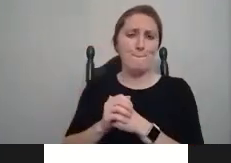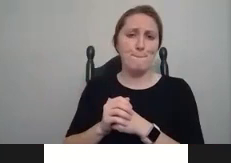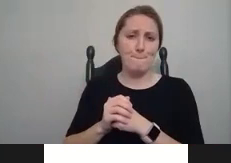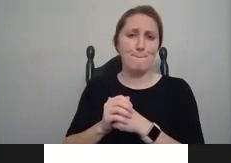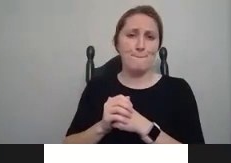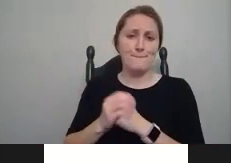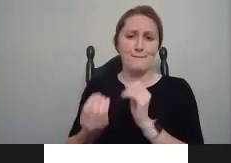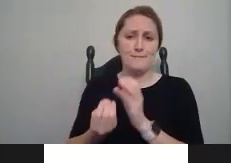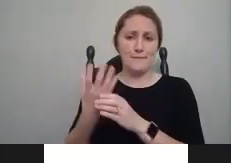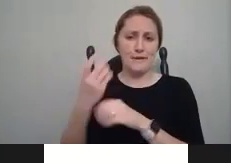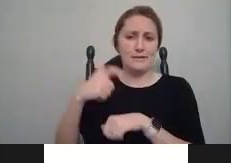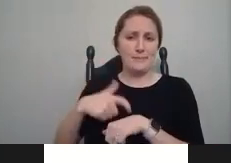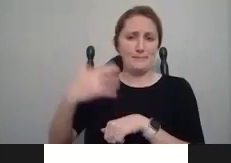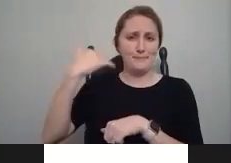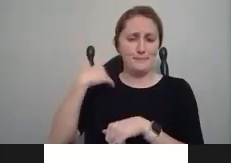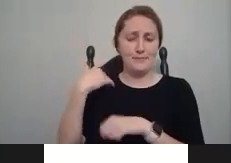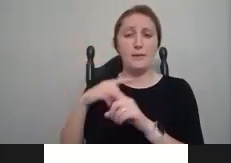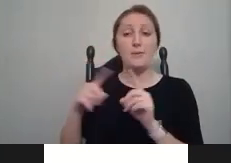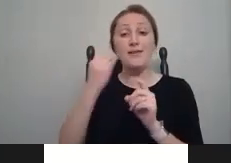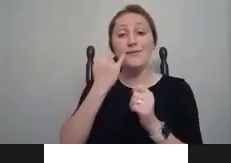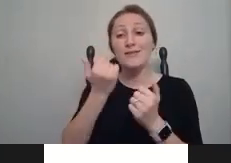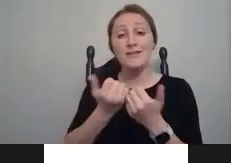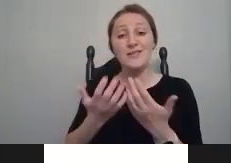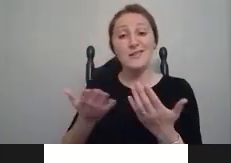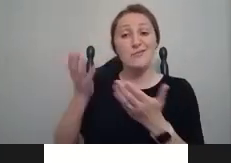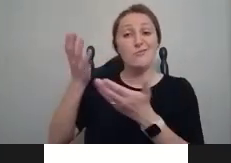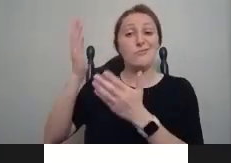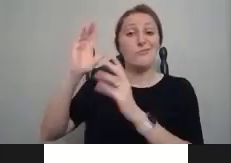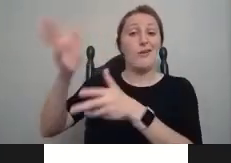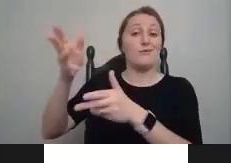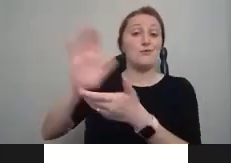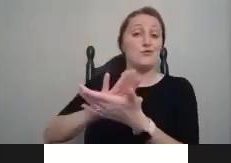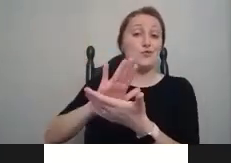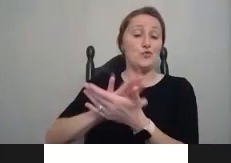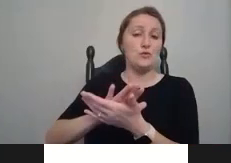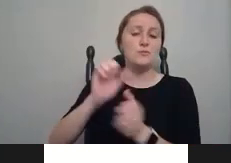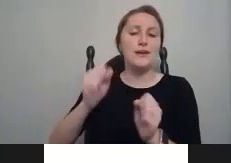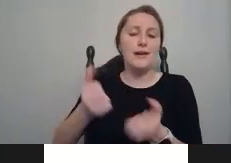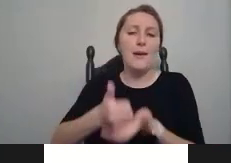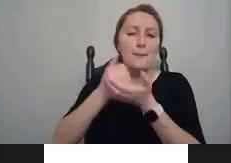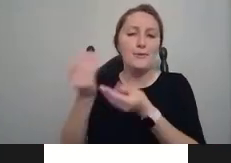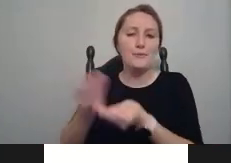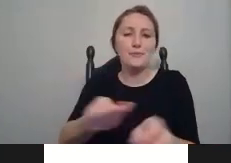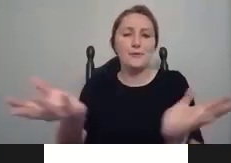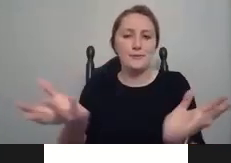in the springtime, but if anything still remains at the school, we can help get those out to